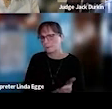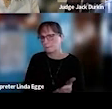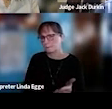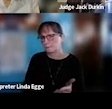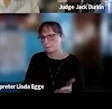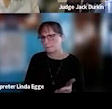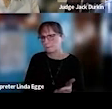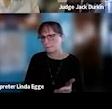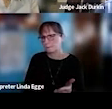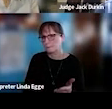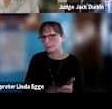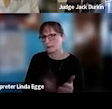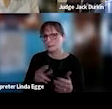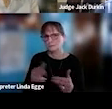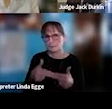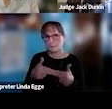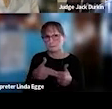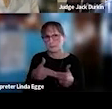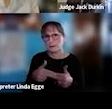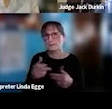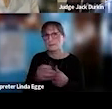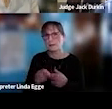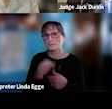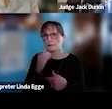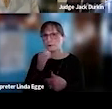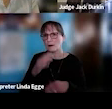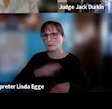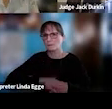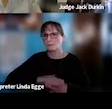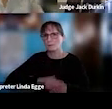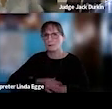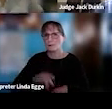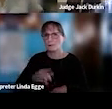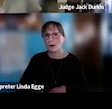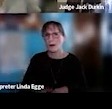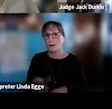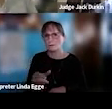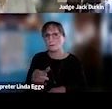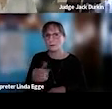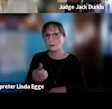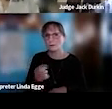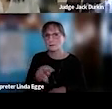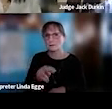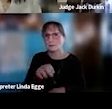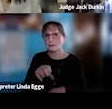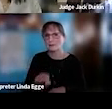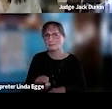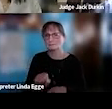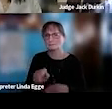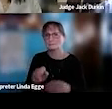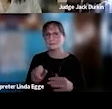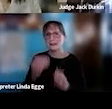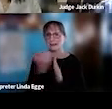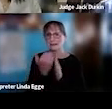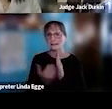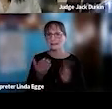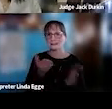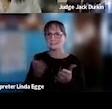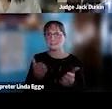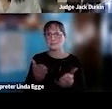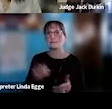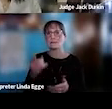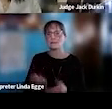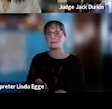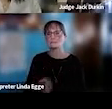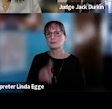So let's move over to the next slide. If you're not on the Gaines Center listserv, here is an abbreviated URL.